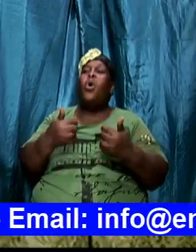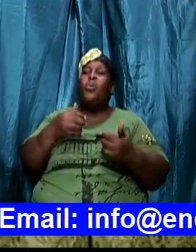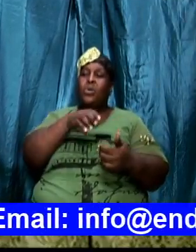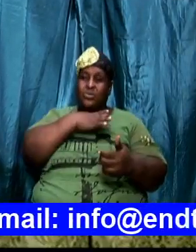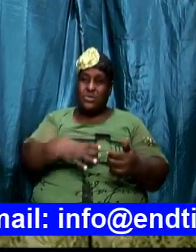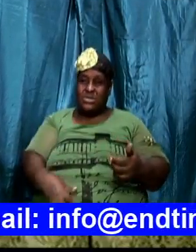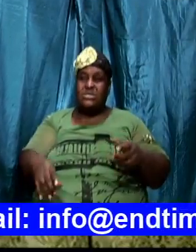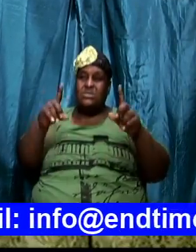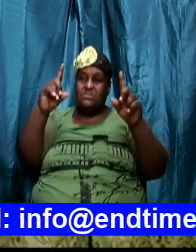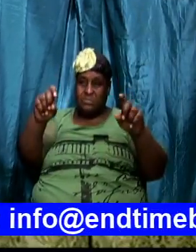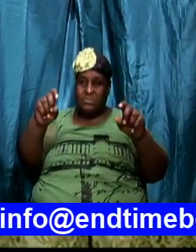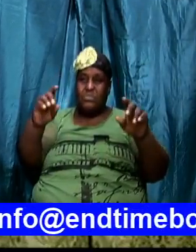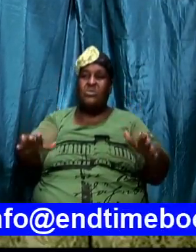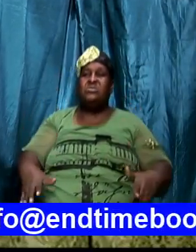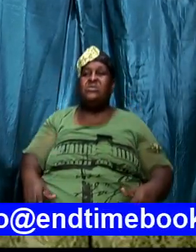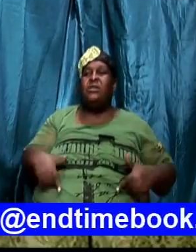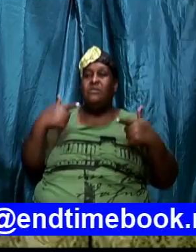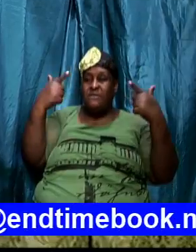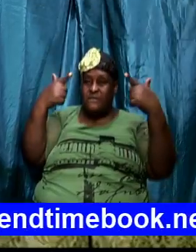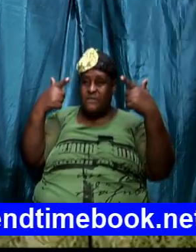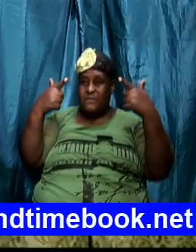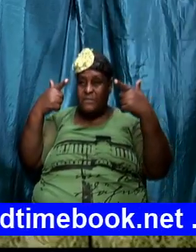of us that are tuned in,